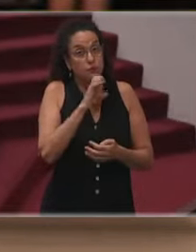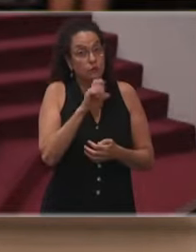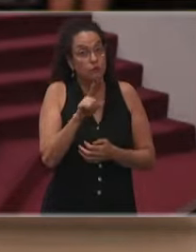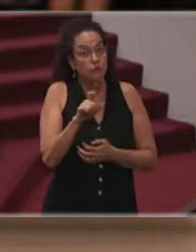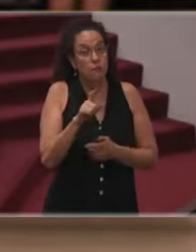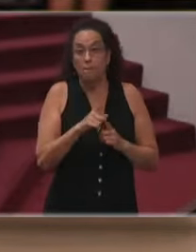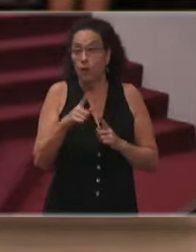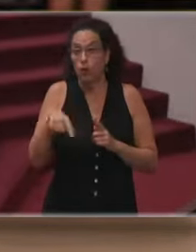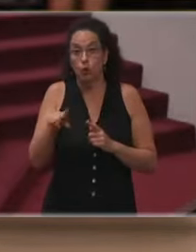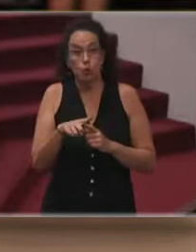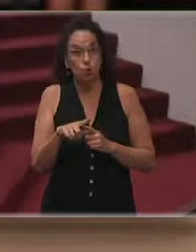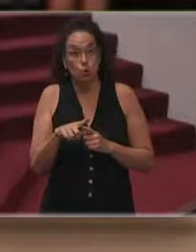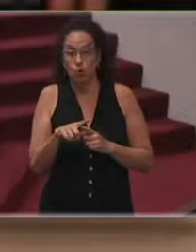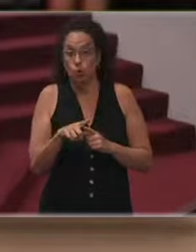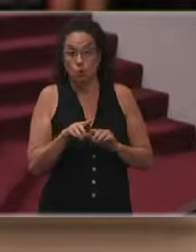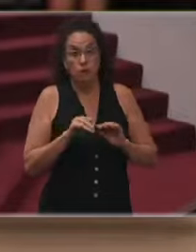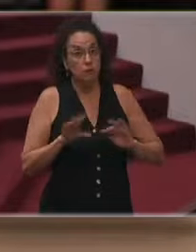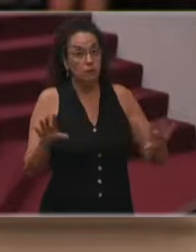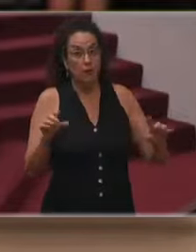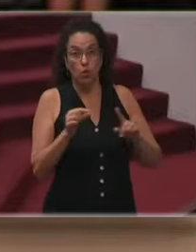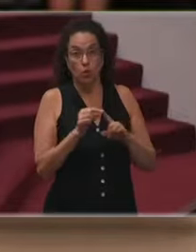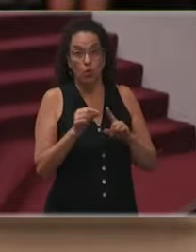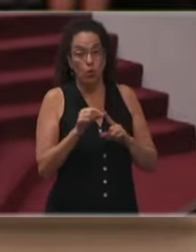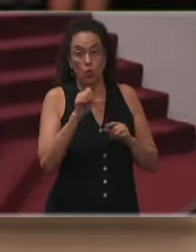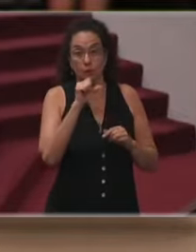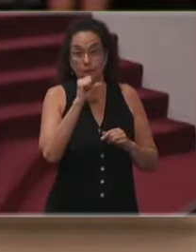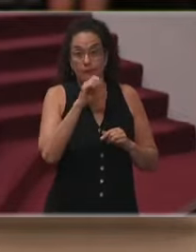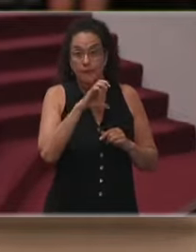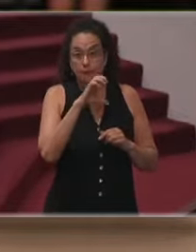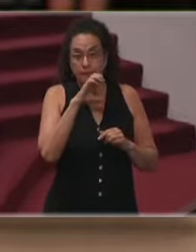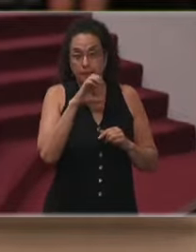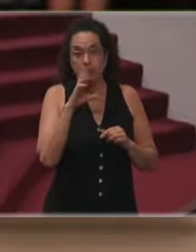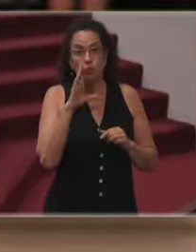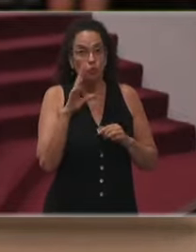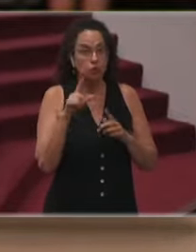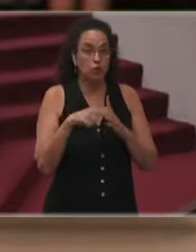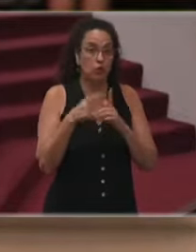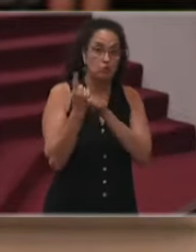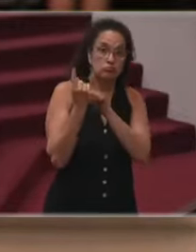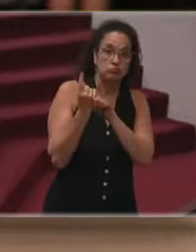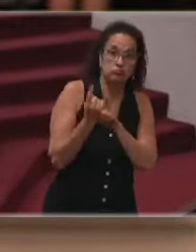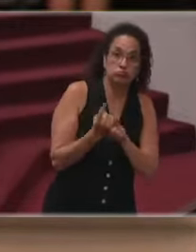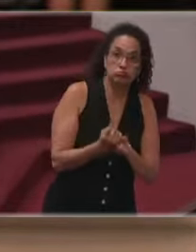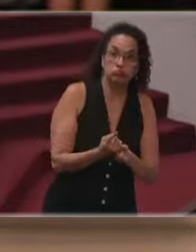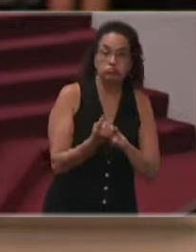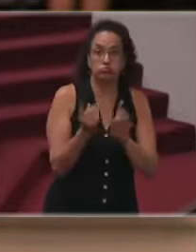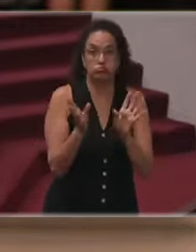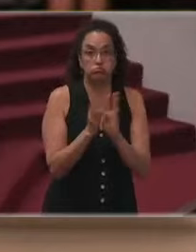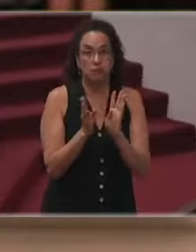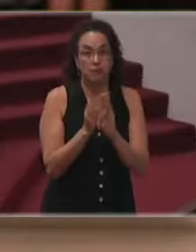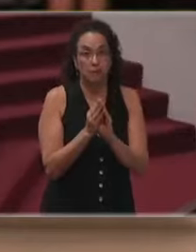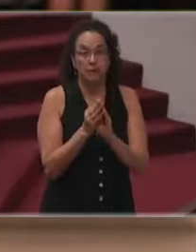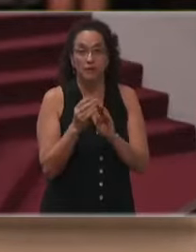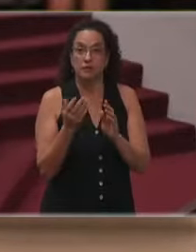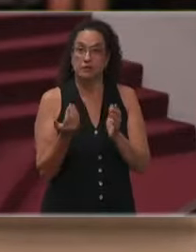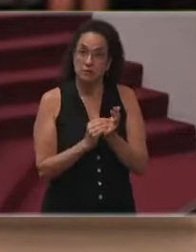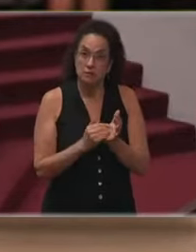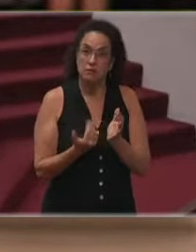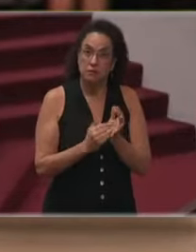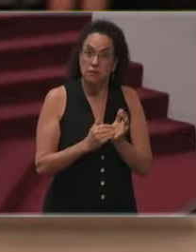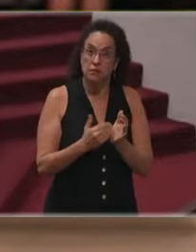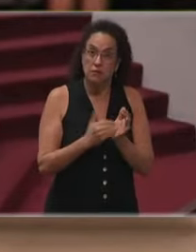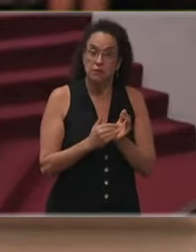you all got word out that seniors were meeting, and it started meeting and started meeting and started meeting and started meeting, and